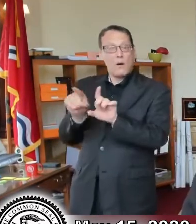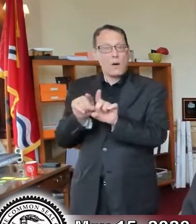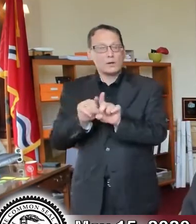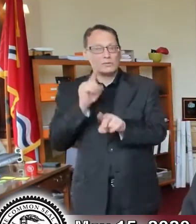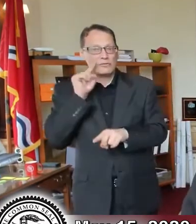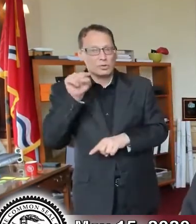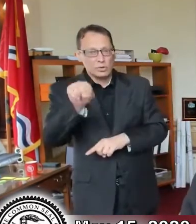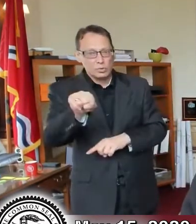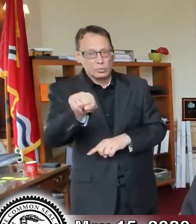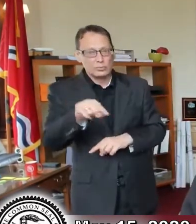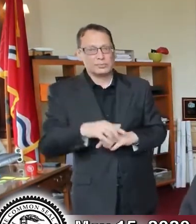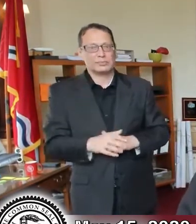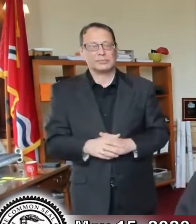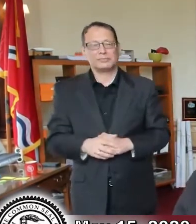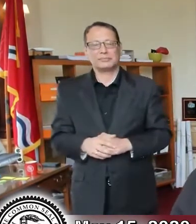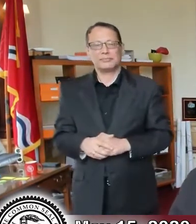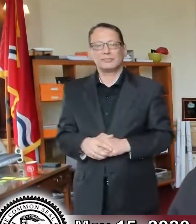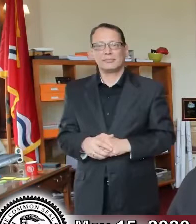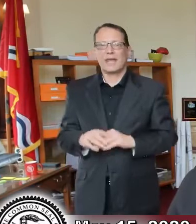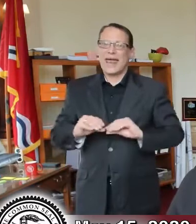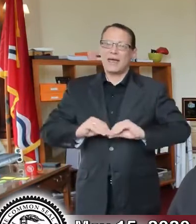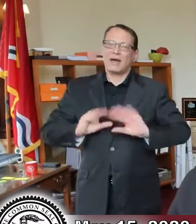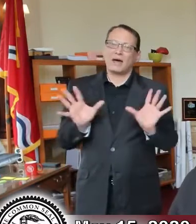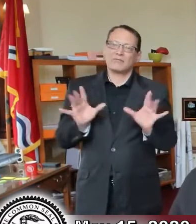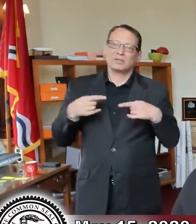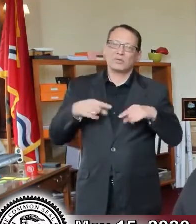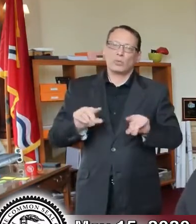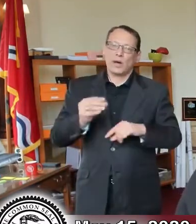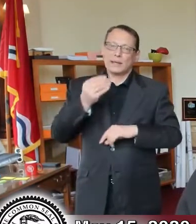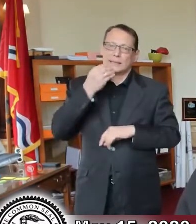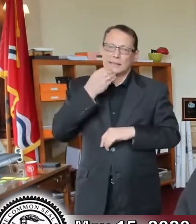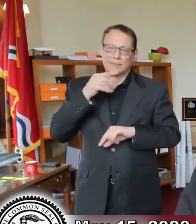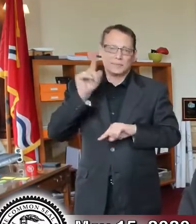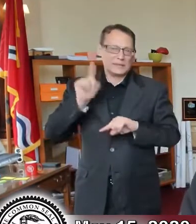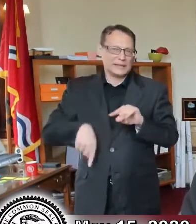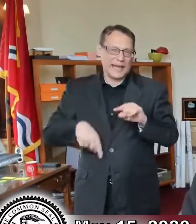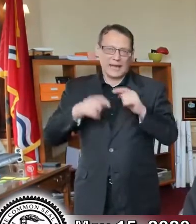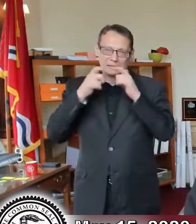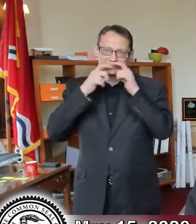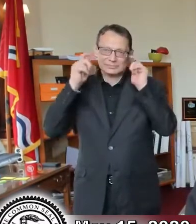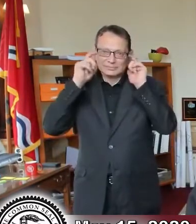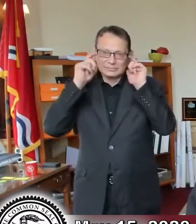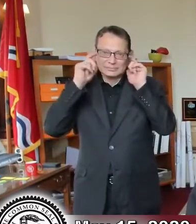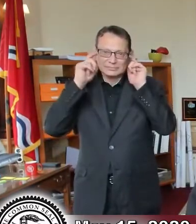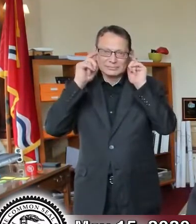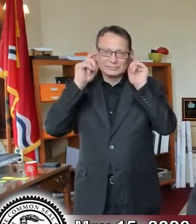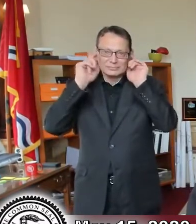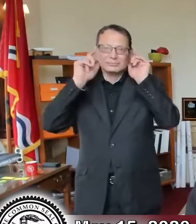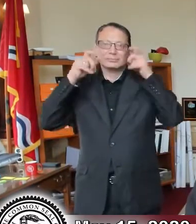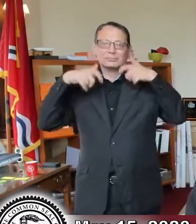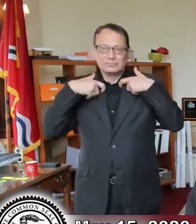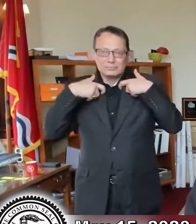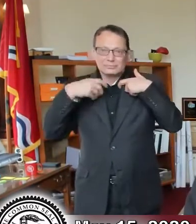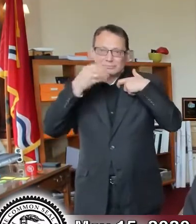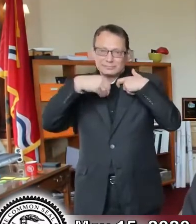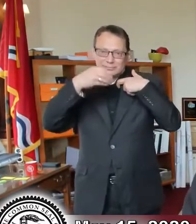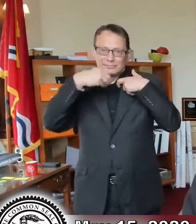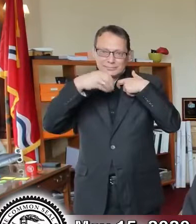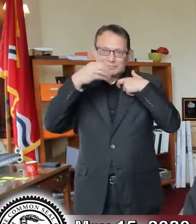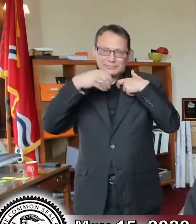for you. Obviously, while you're eating, you can't be wearing a mask, but your server will be wearing a